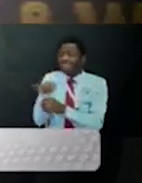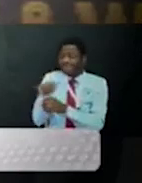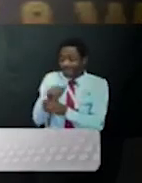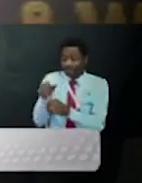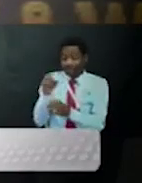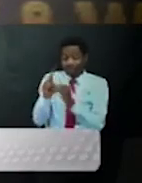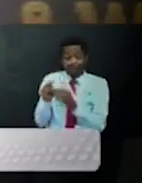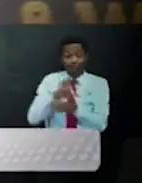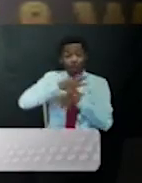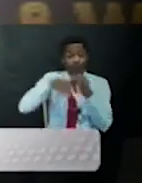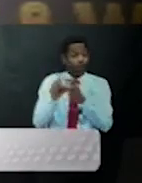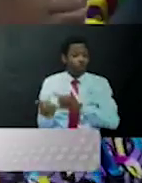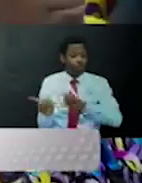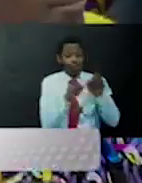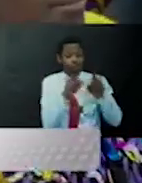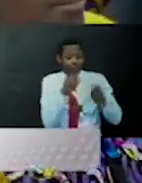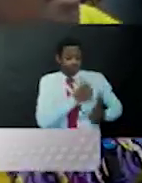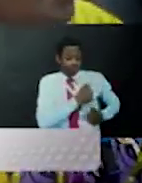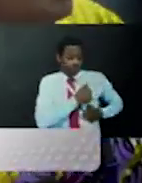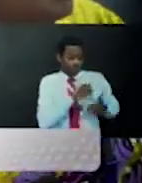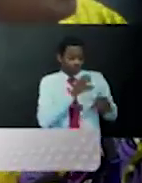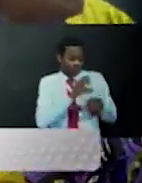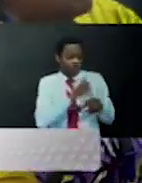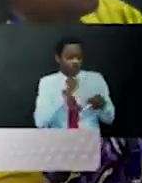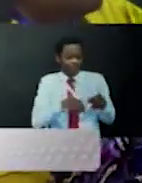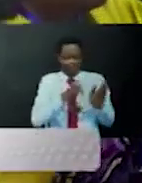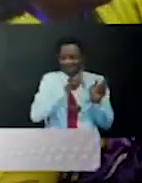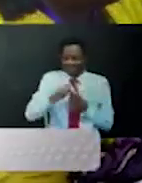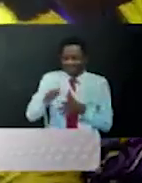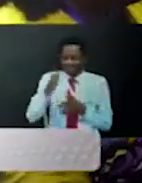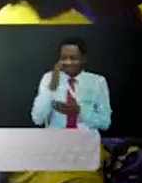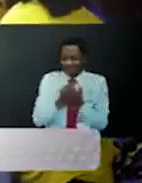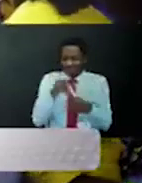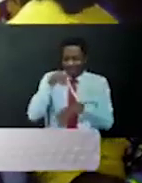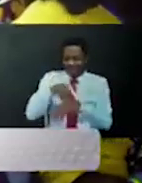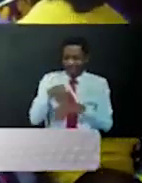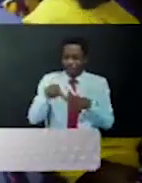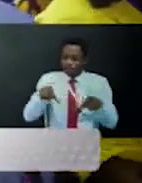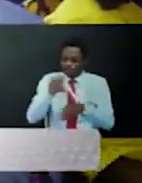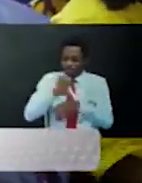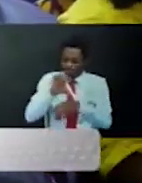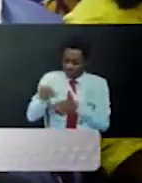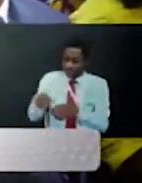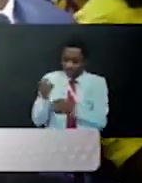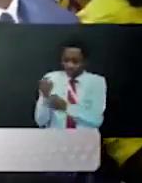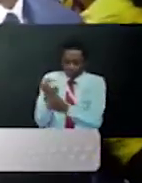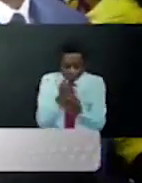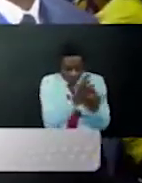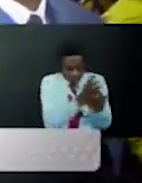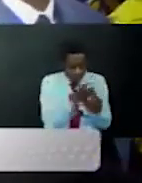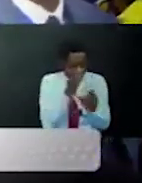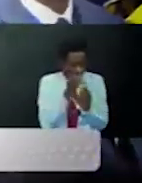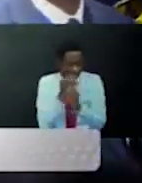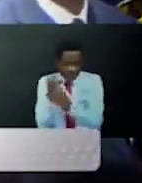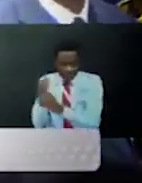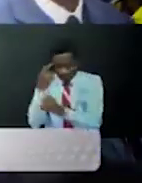church is in right shape. Because the enemy can use that as an advantage. Whilst we are busily possessing the